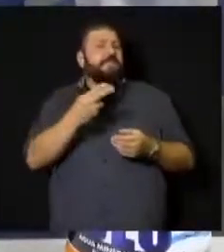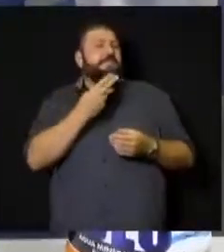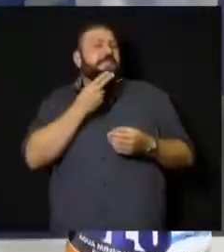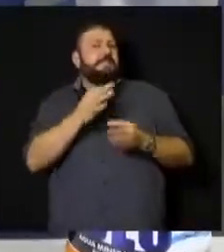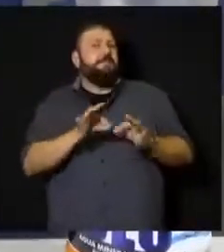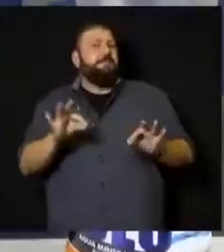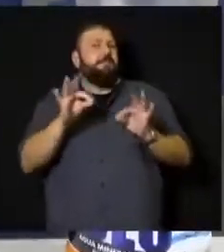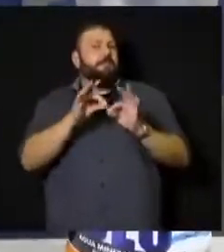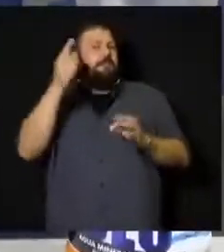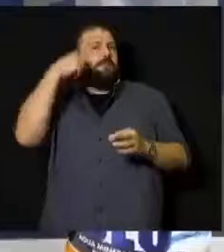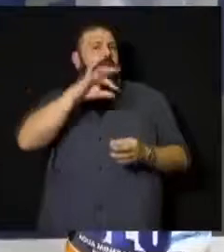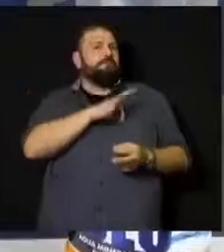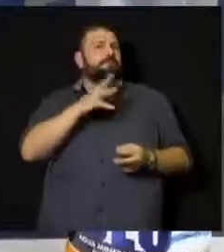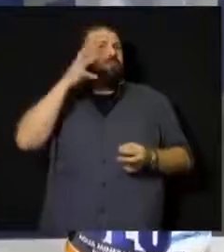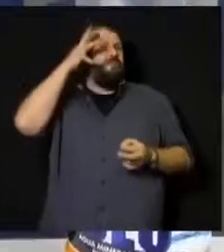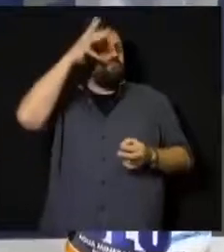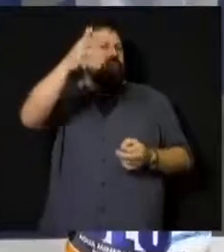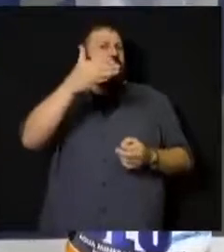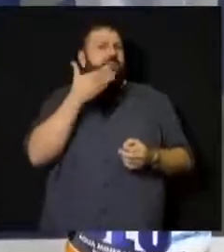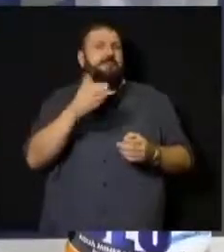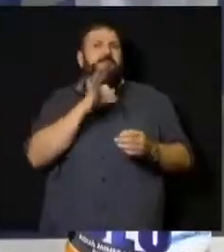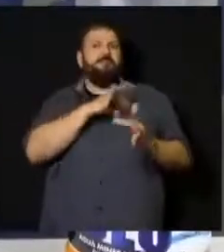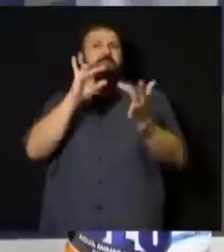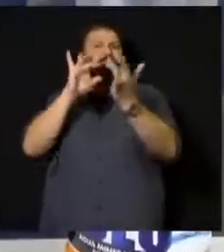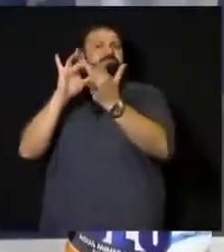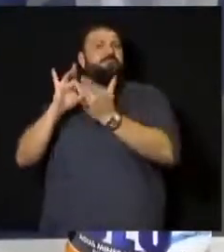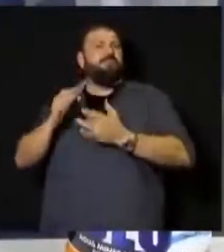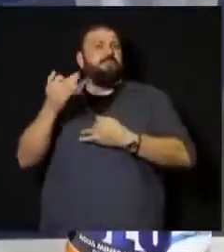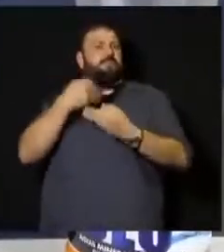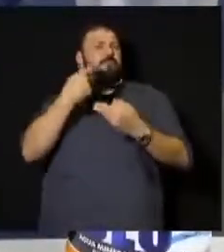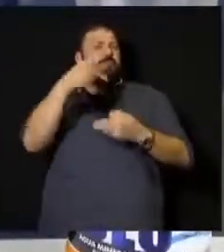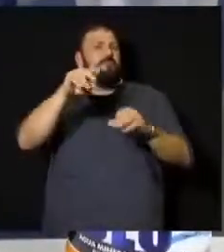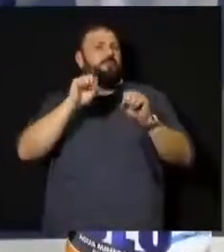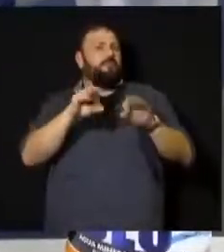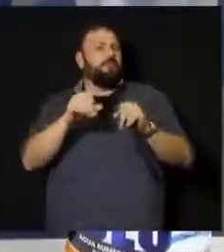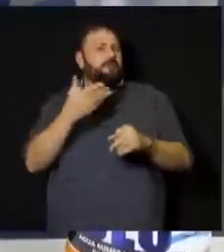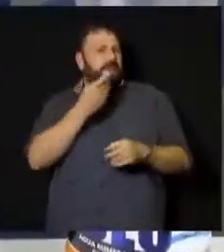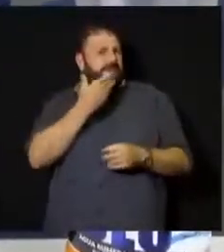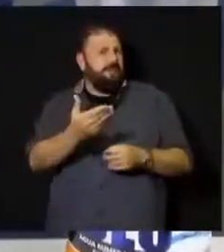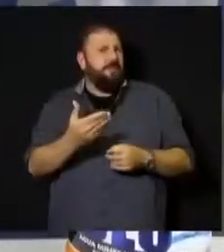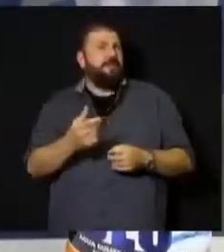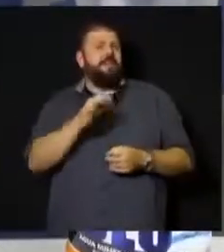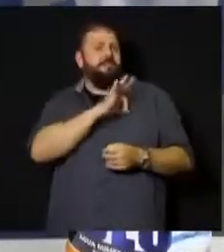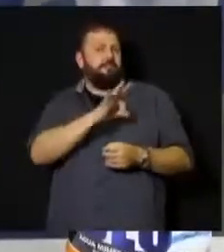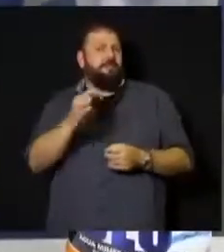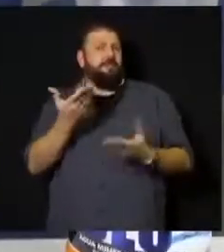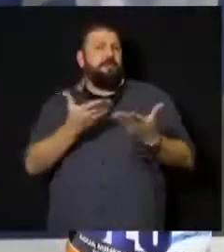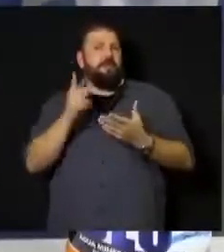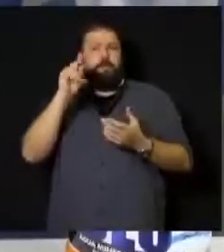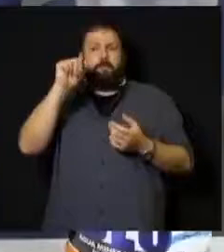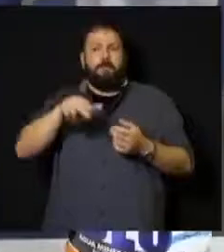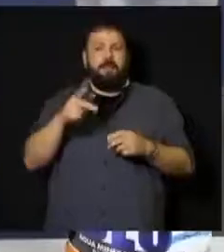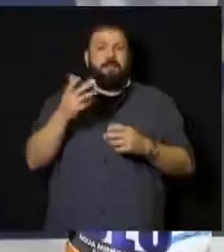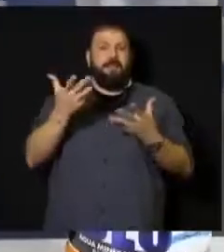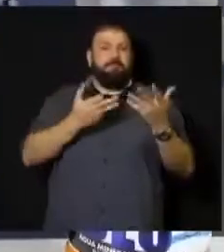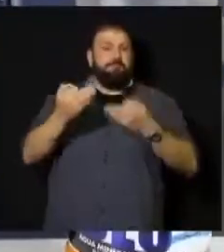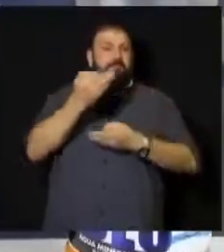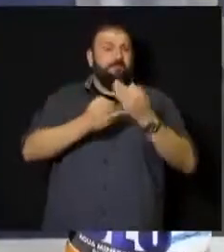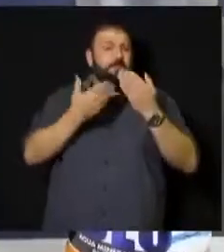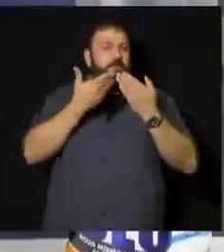ring, or something. These are things that we have to invest on to have a proper office. And something is clarified the week when